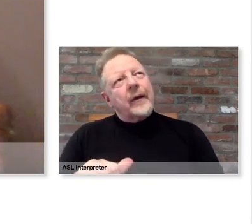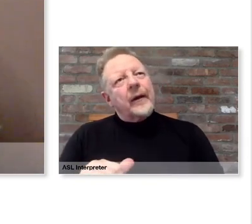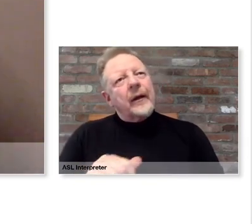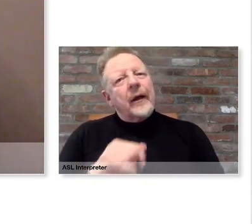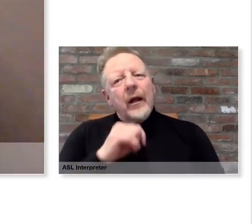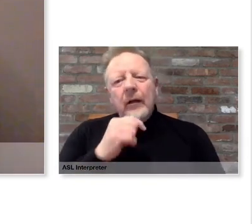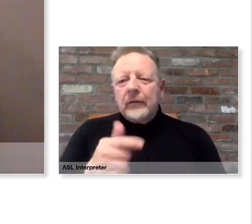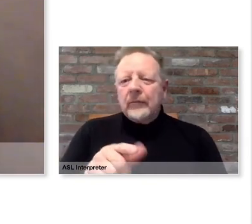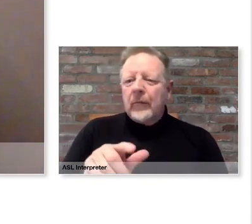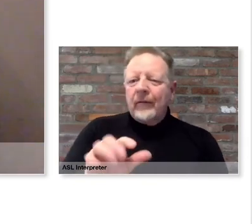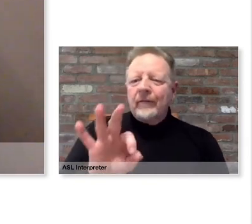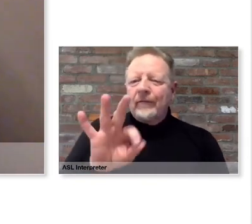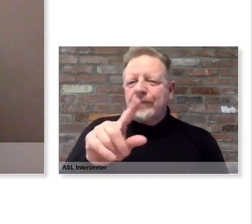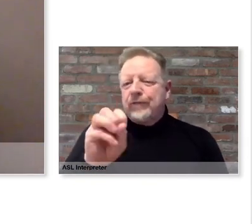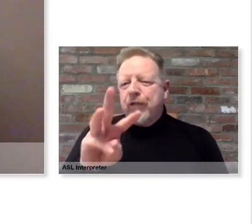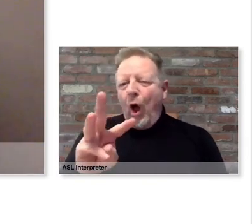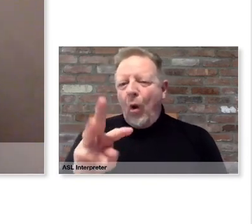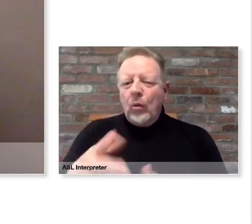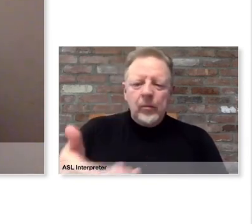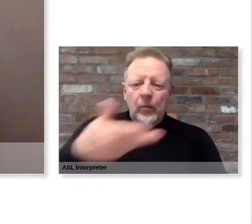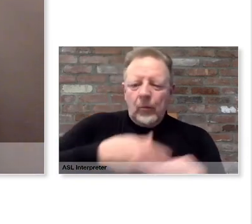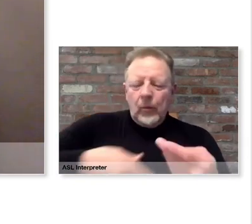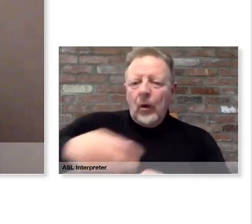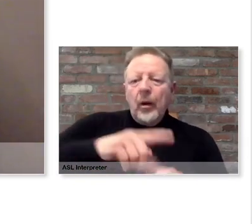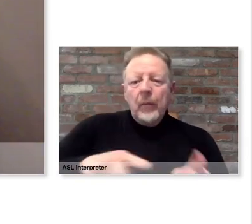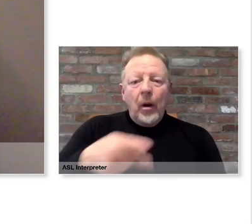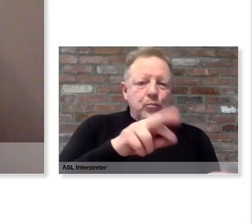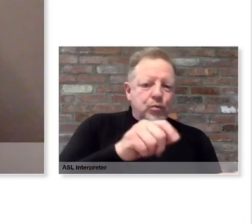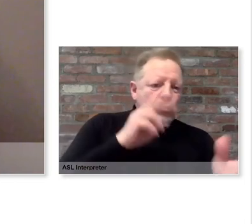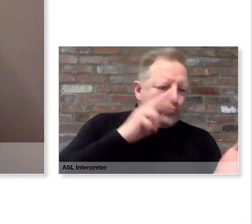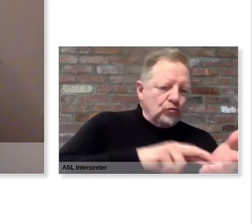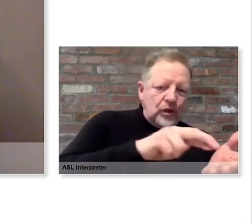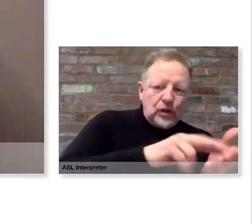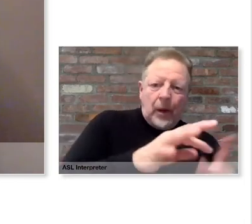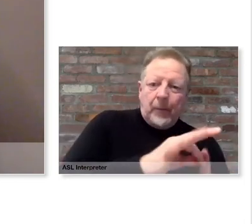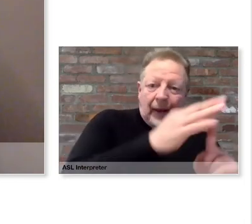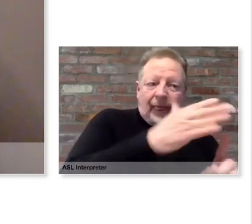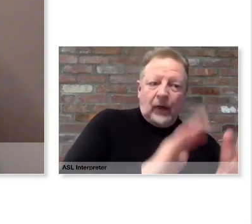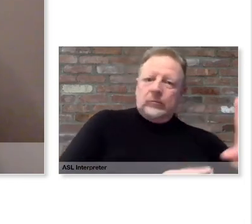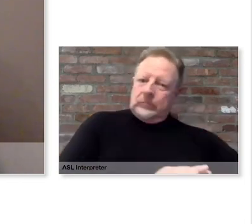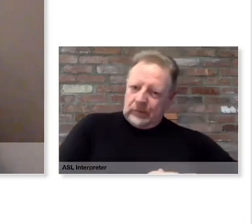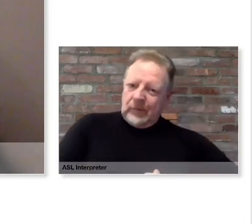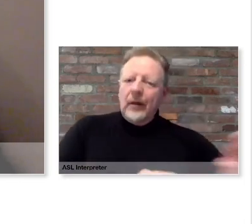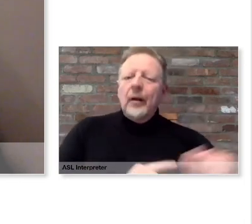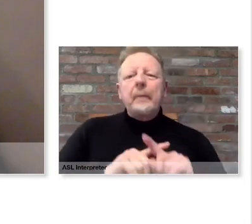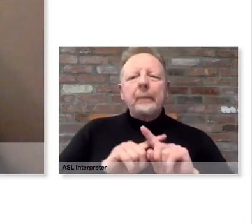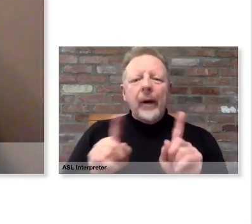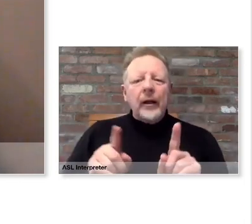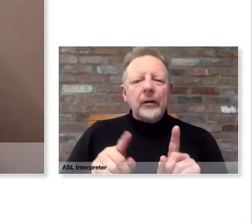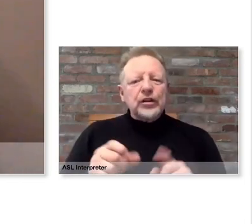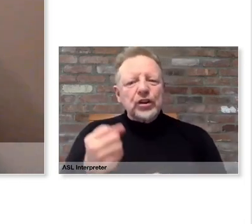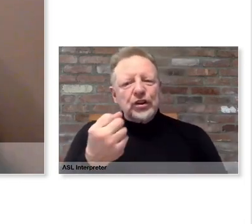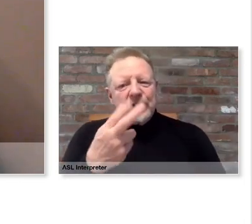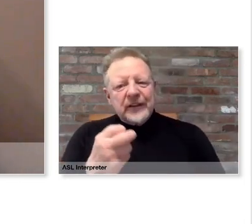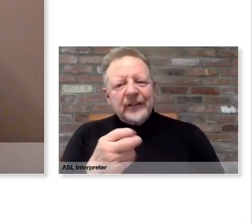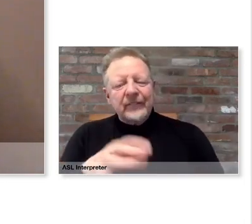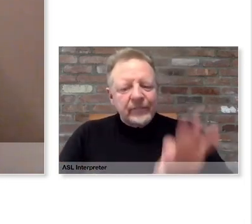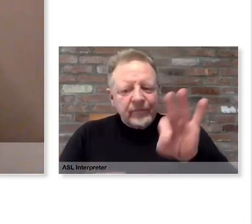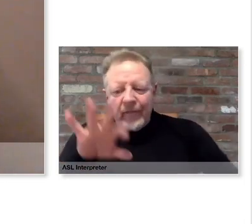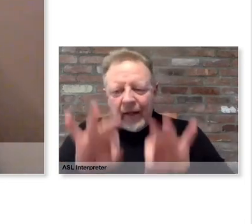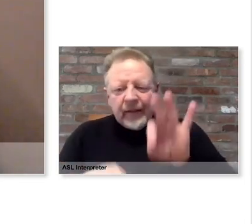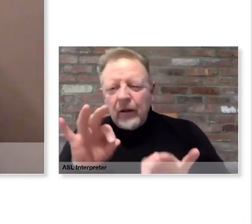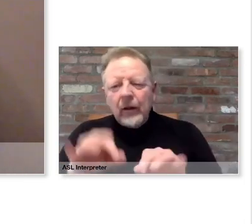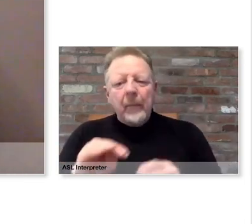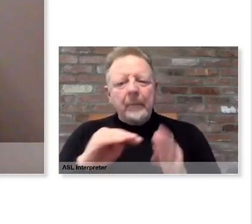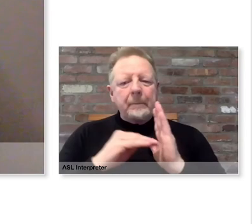us, but of course Priya is researching a particular thing, and so she's trying to find